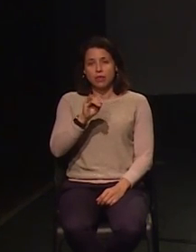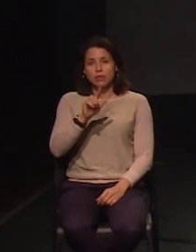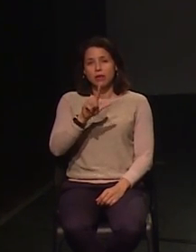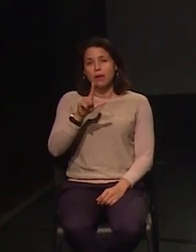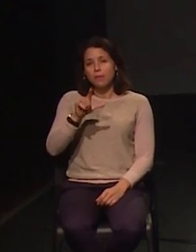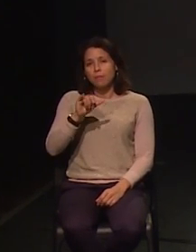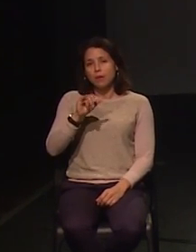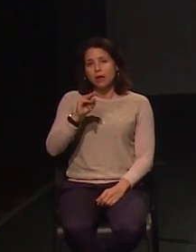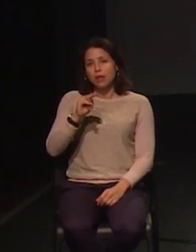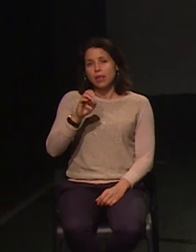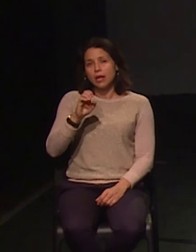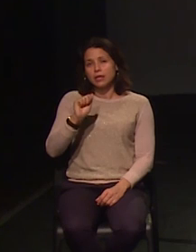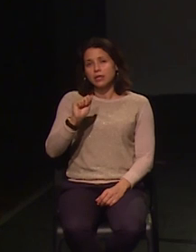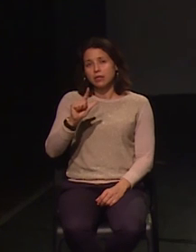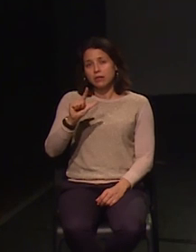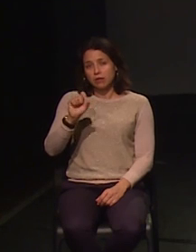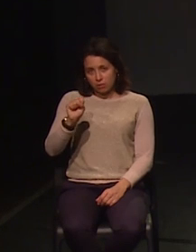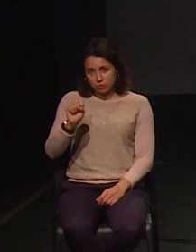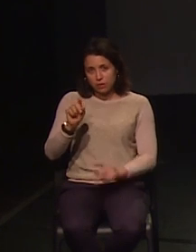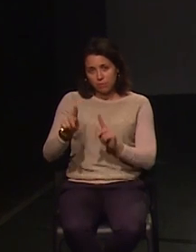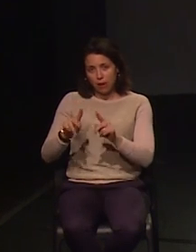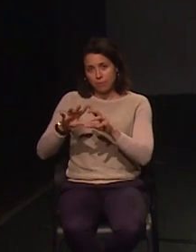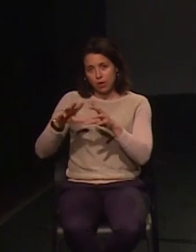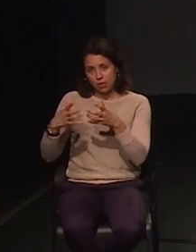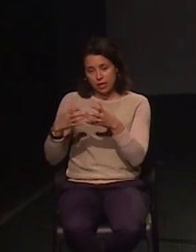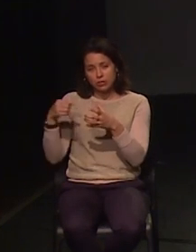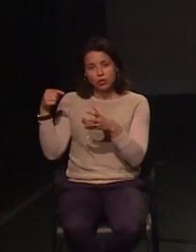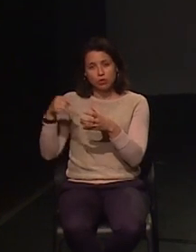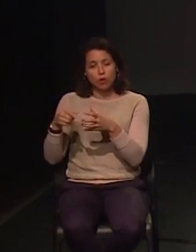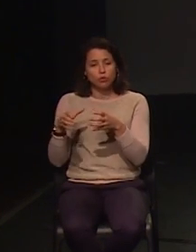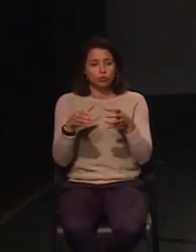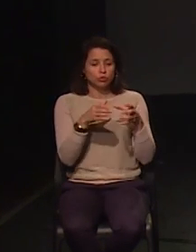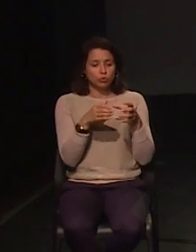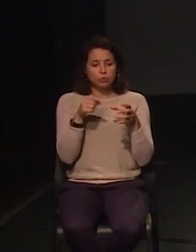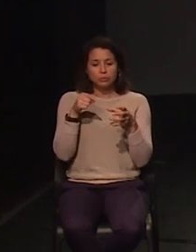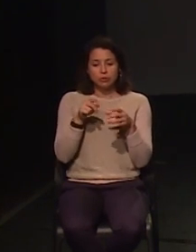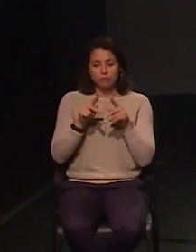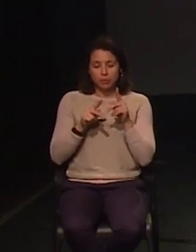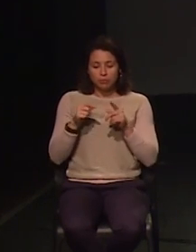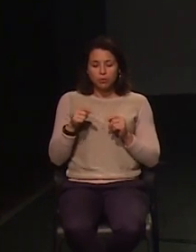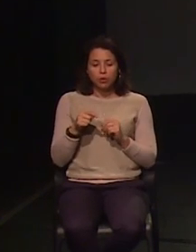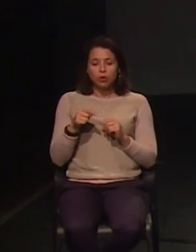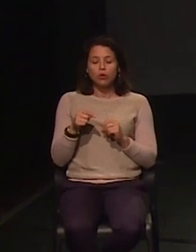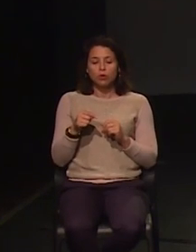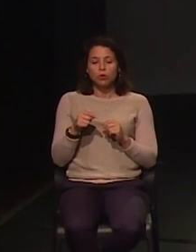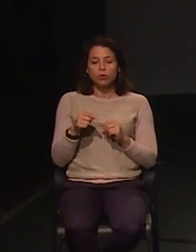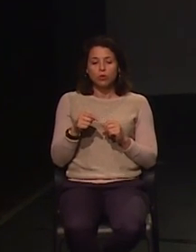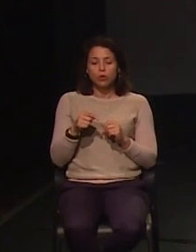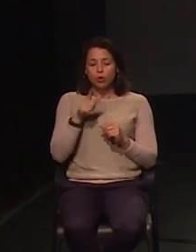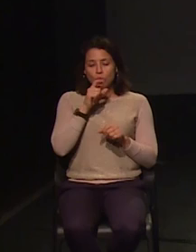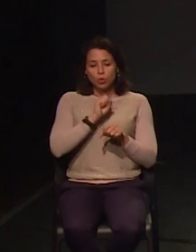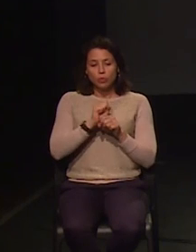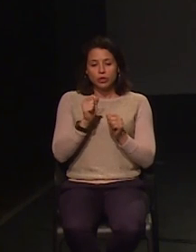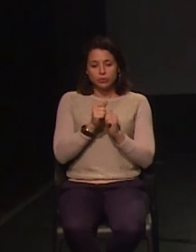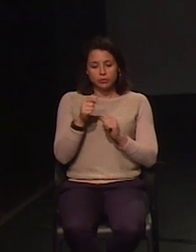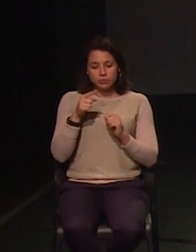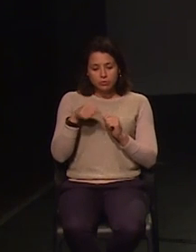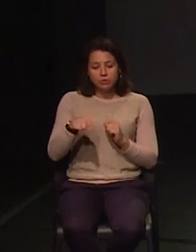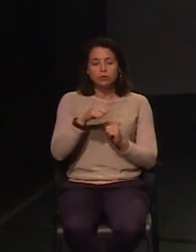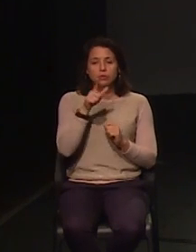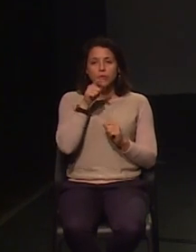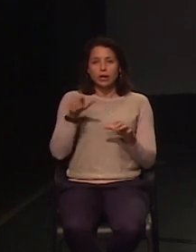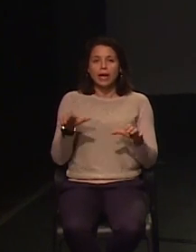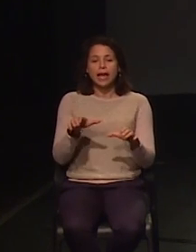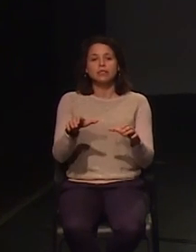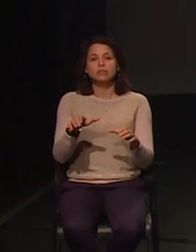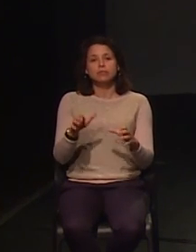millennial populations and groups that work with millennial populations that are actively looking to become part